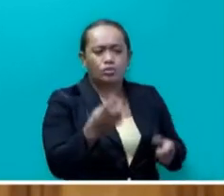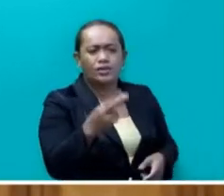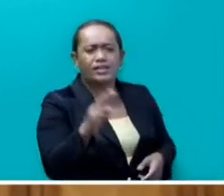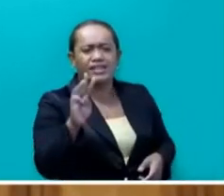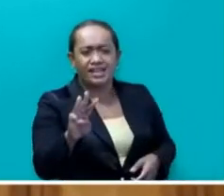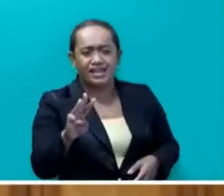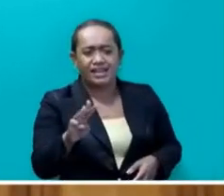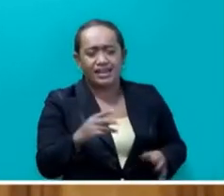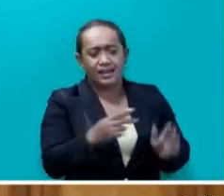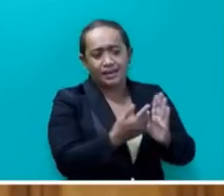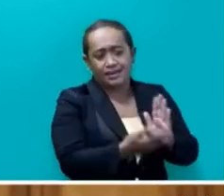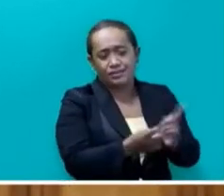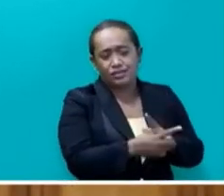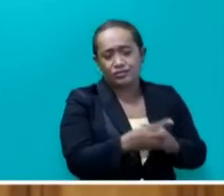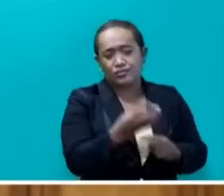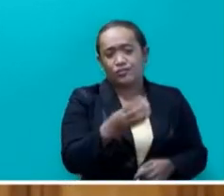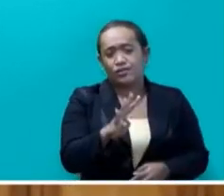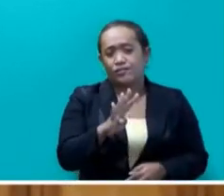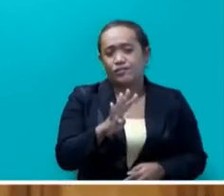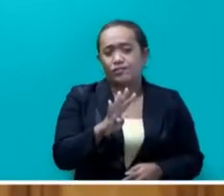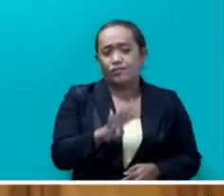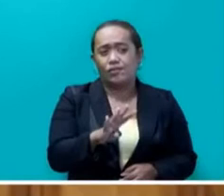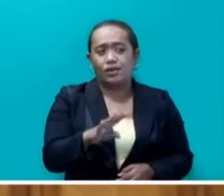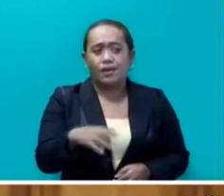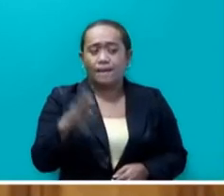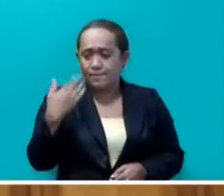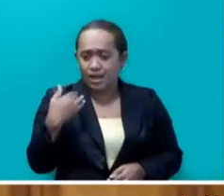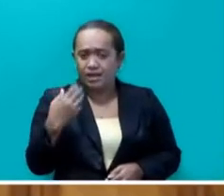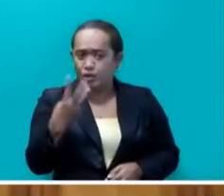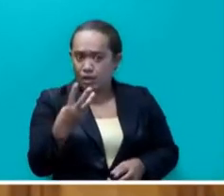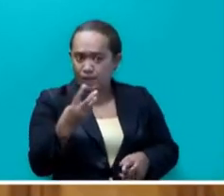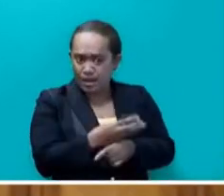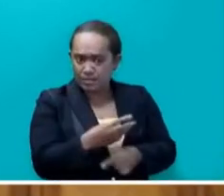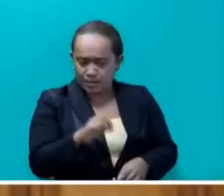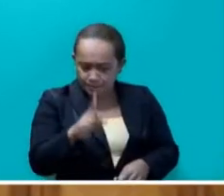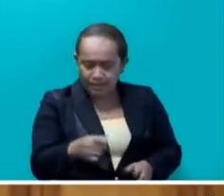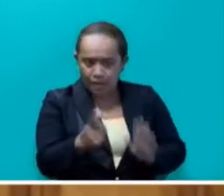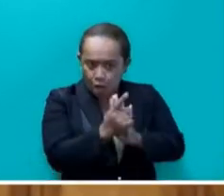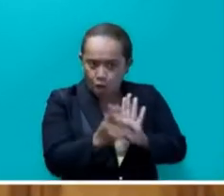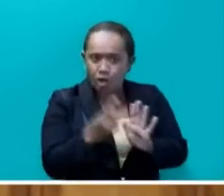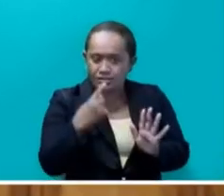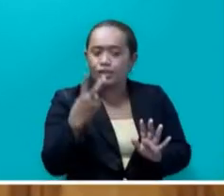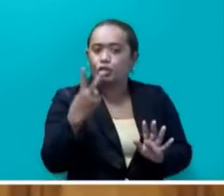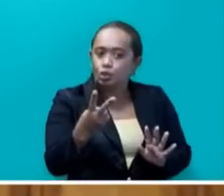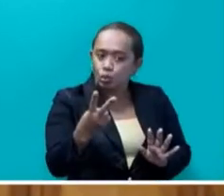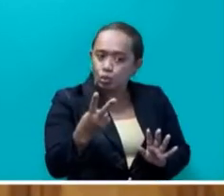44. Government has 3 months, not 2, as in the current law, to provide media fiscal